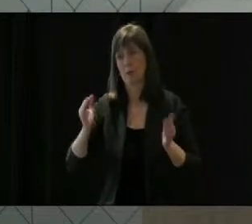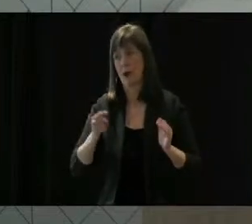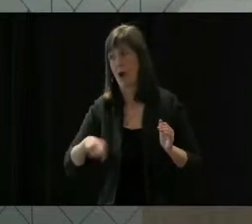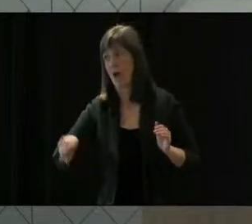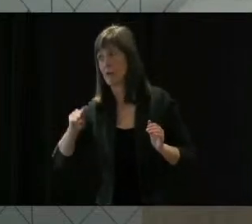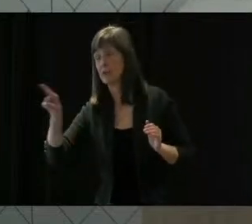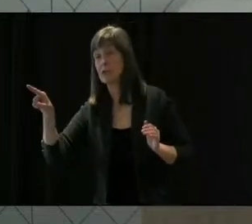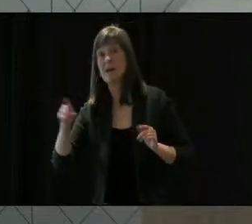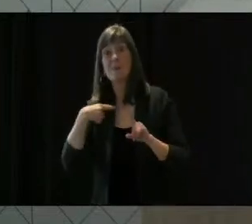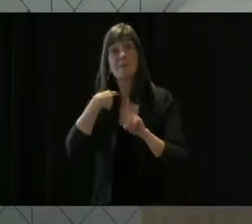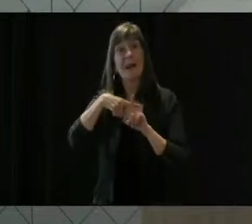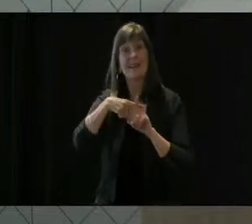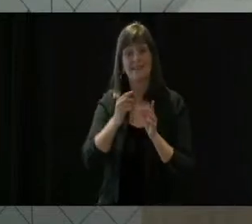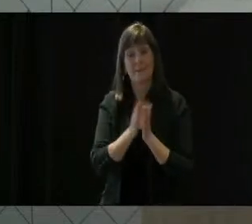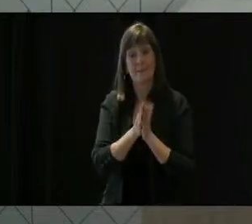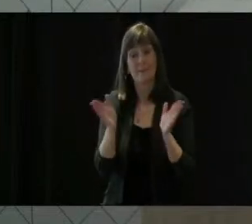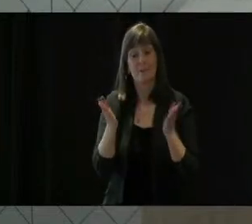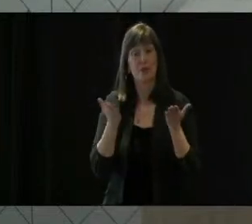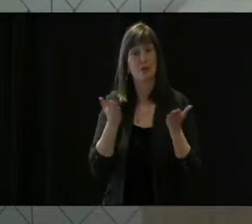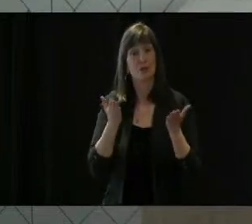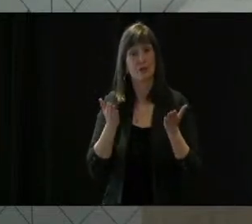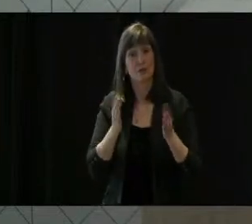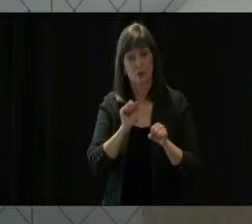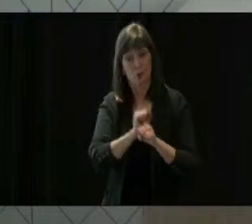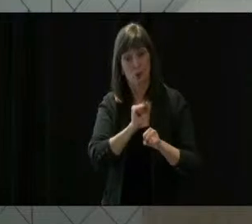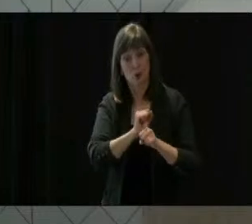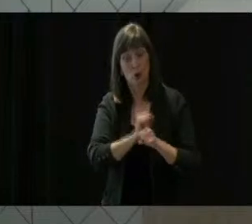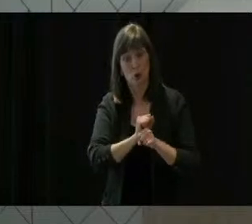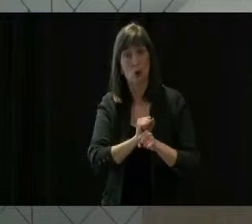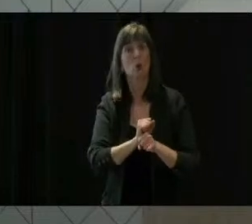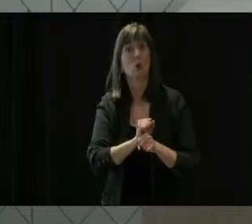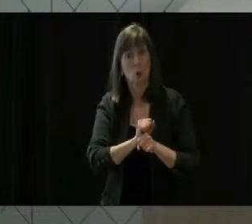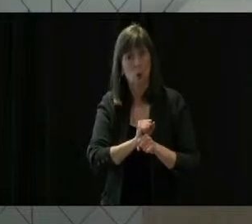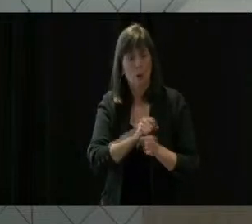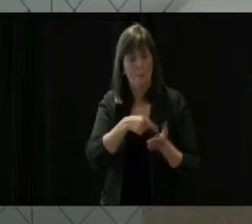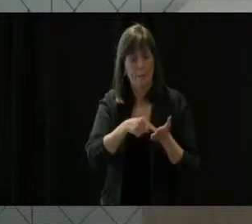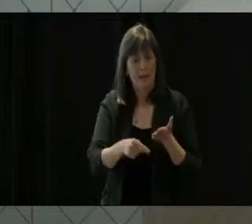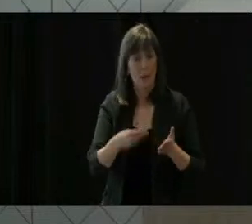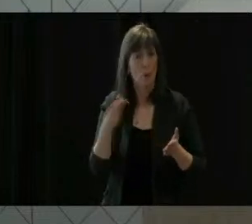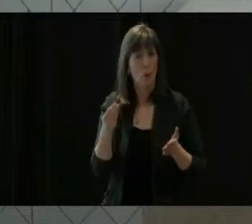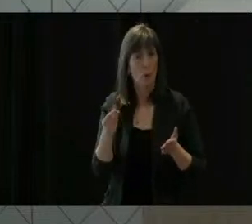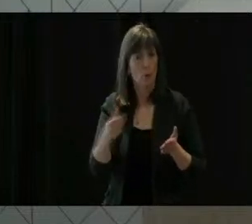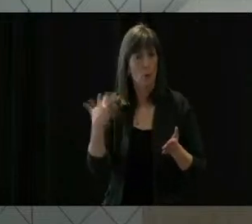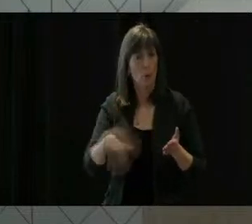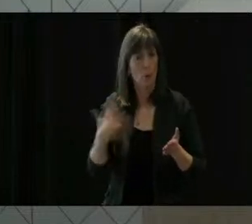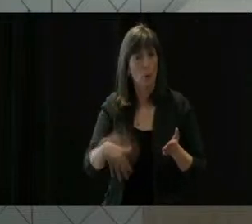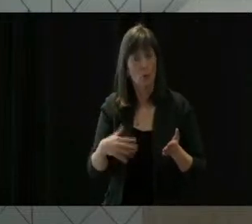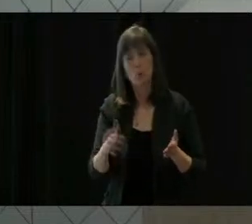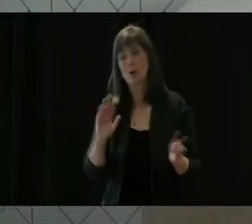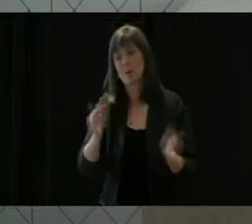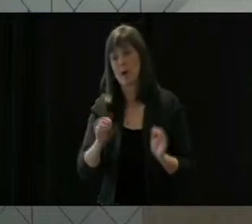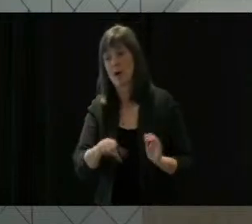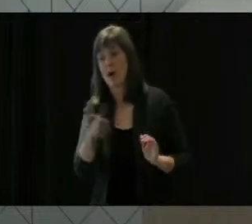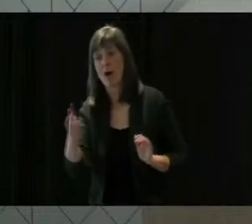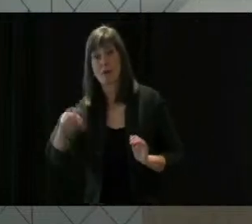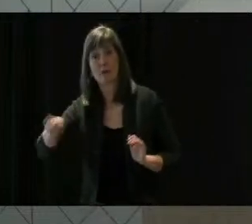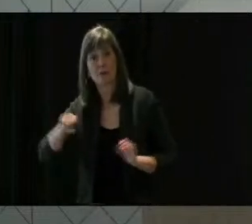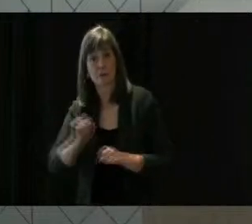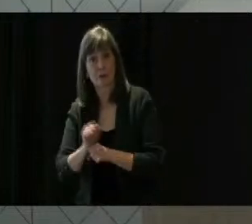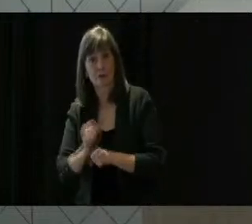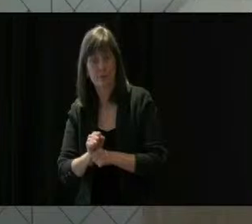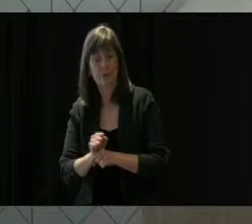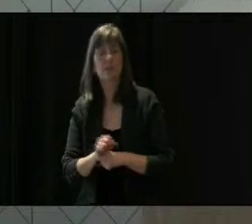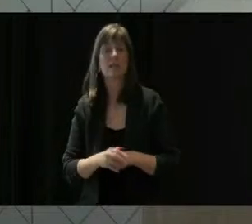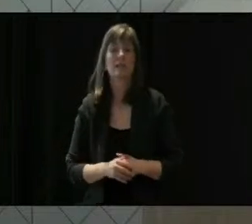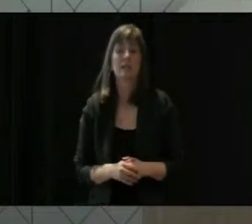your statement earlier, than similar jobs in the private sector. So you're calling for the big reset. You're calling your report,